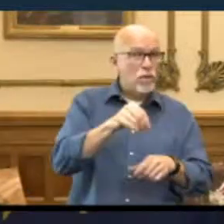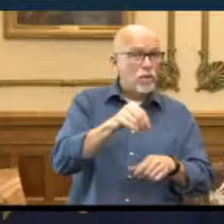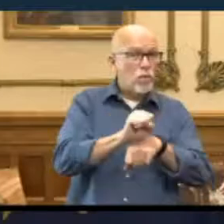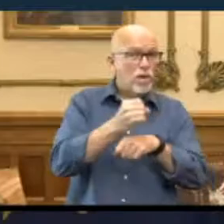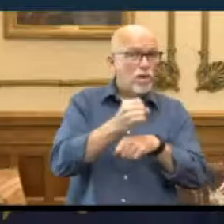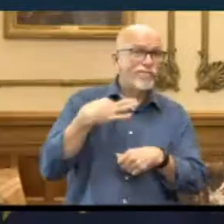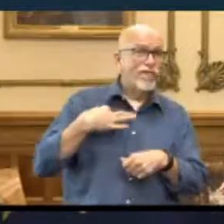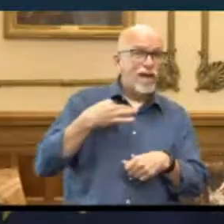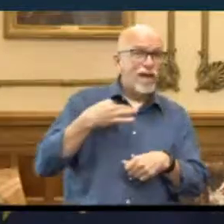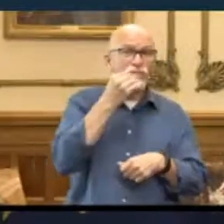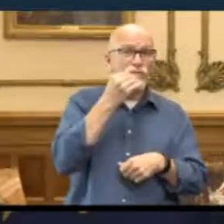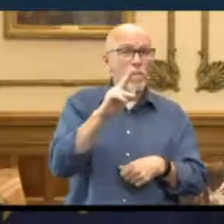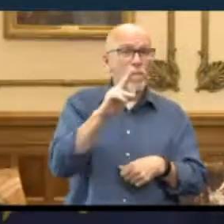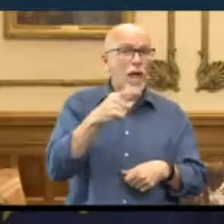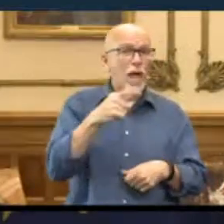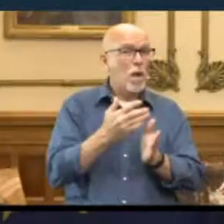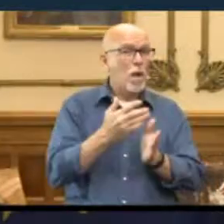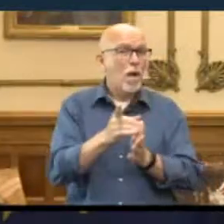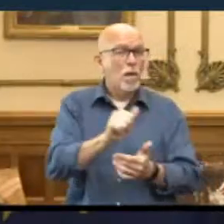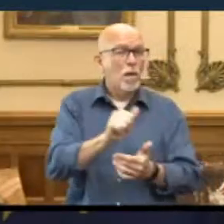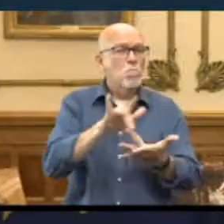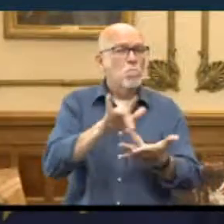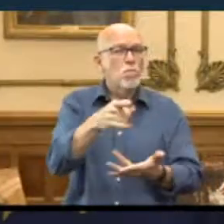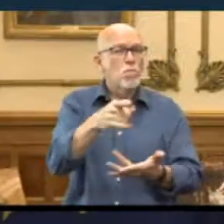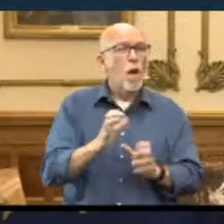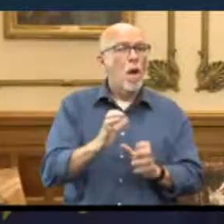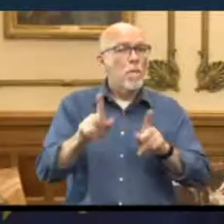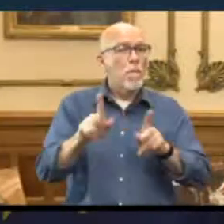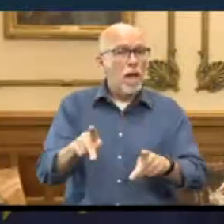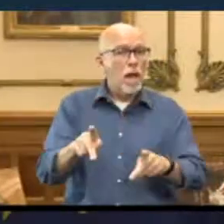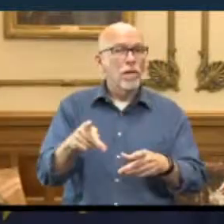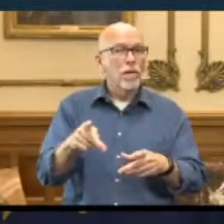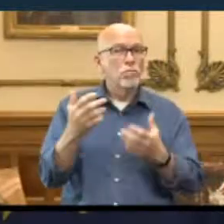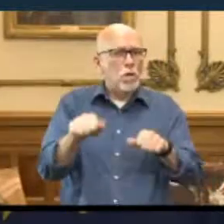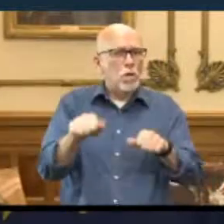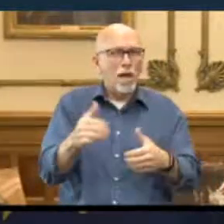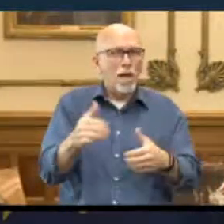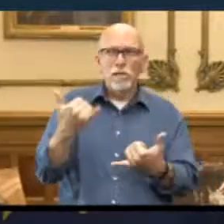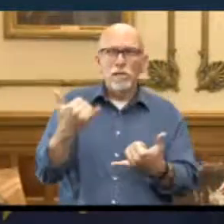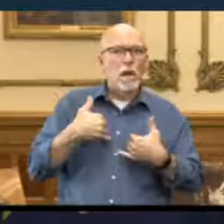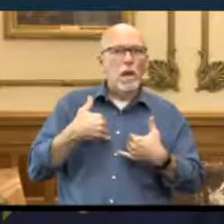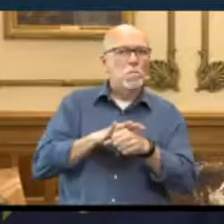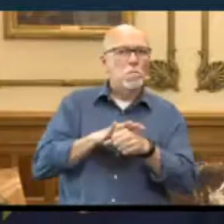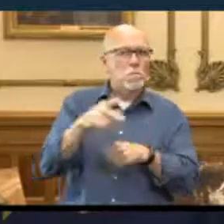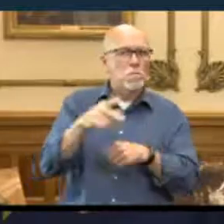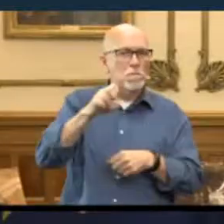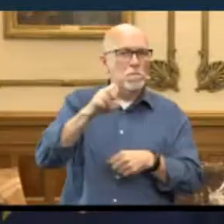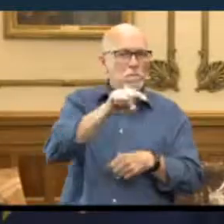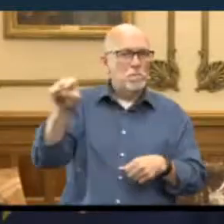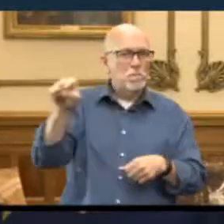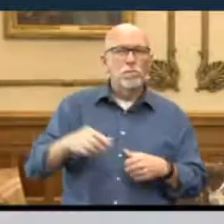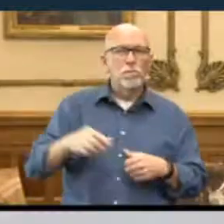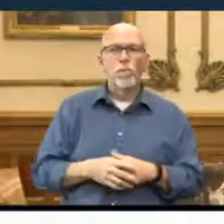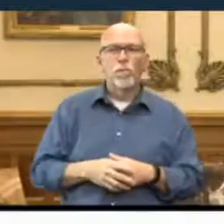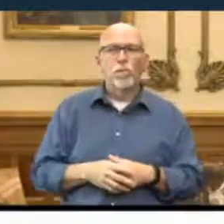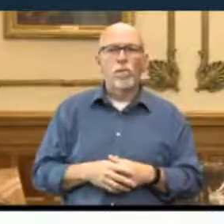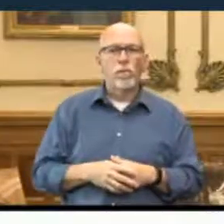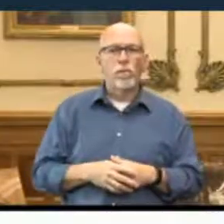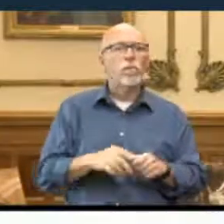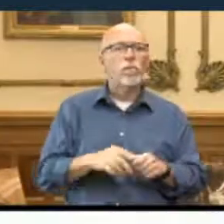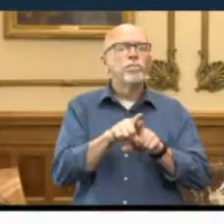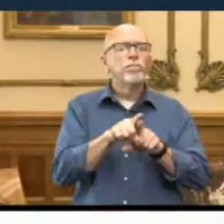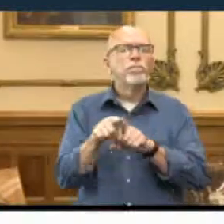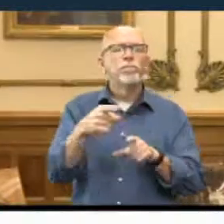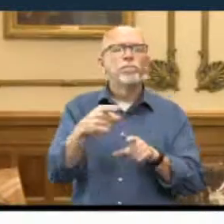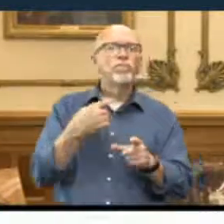ask that you make contact and look to return there as well. And then also just kind of a